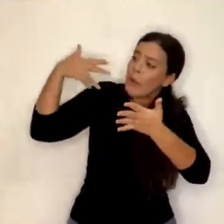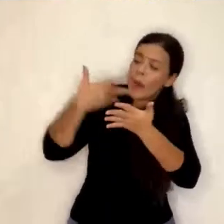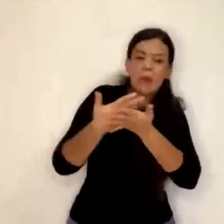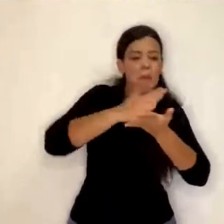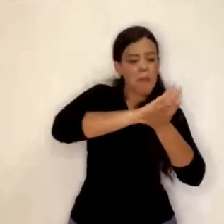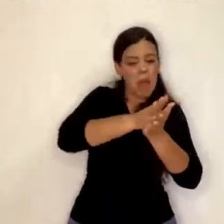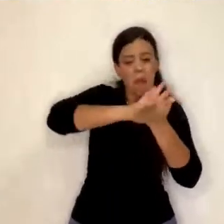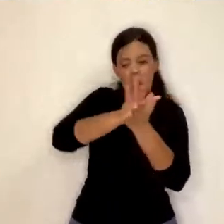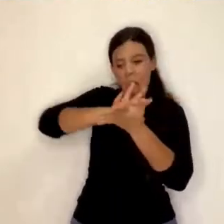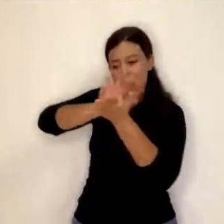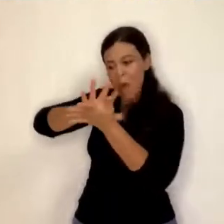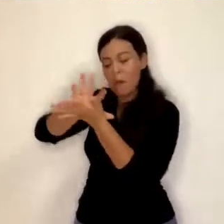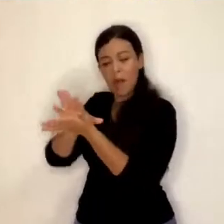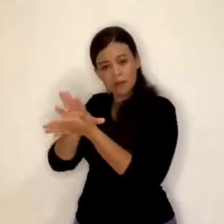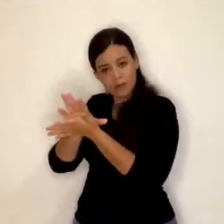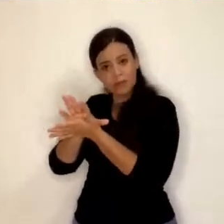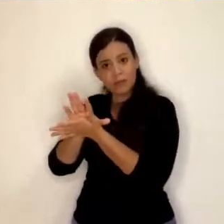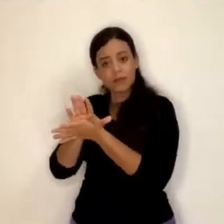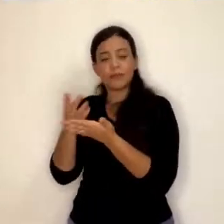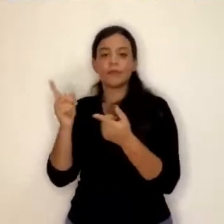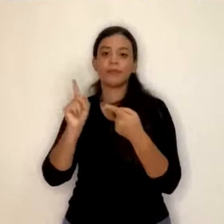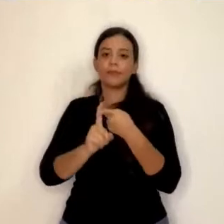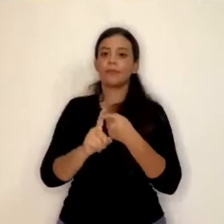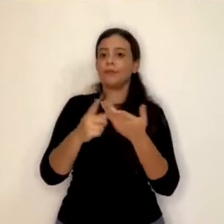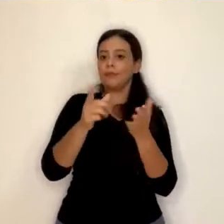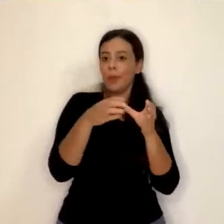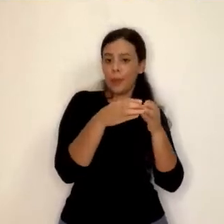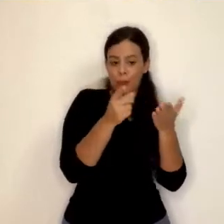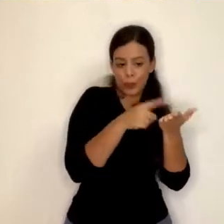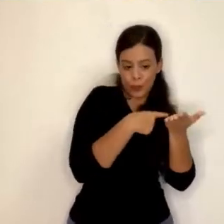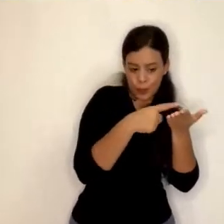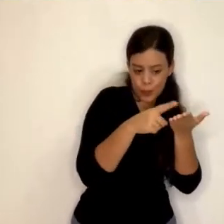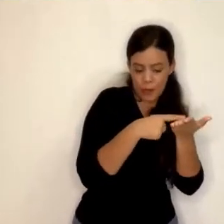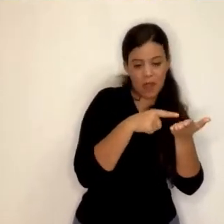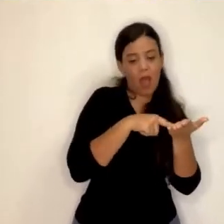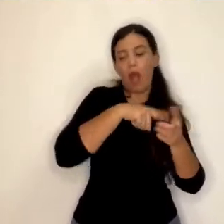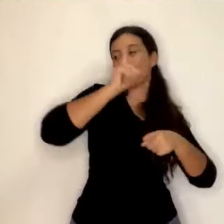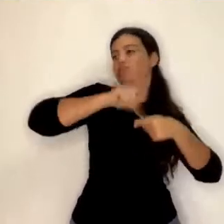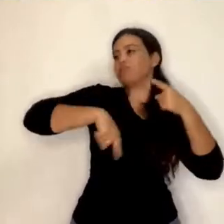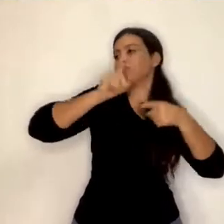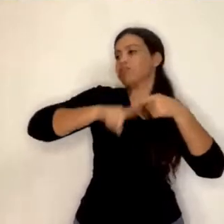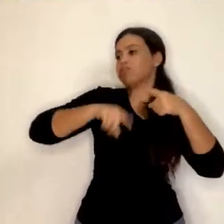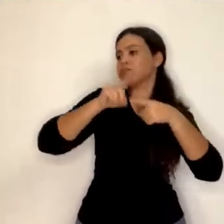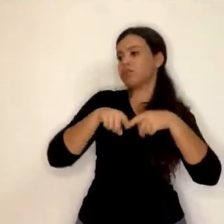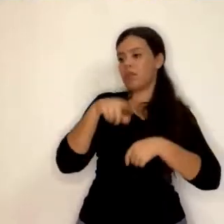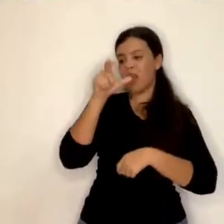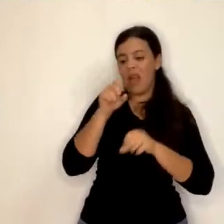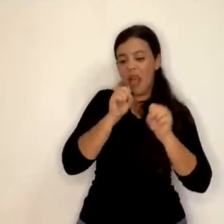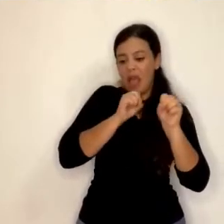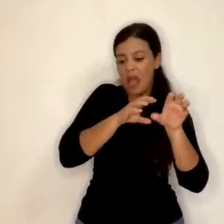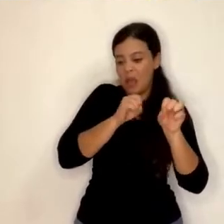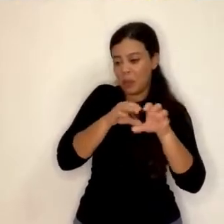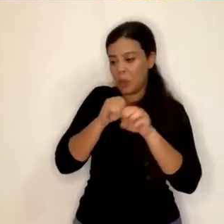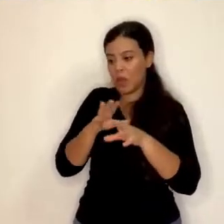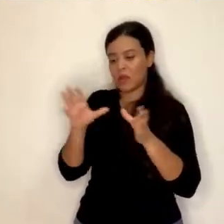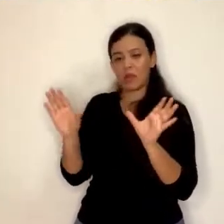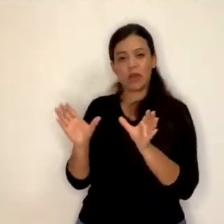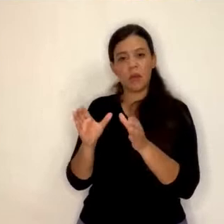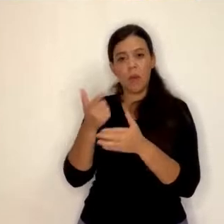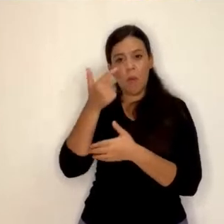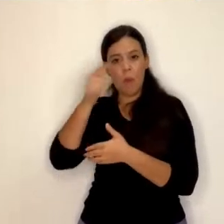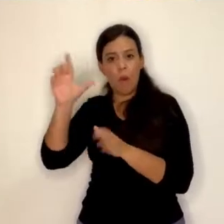are marked by white fear, the racism of white elites that has denied for